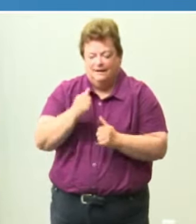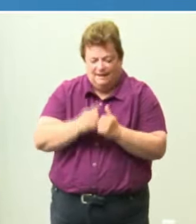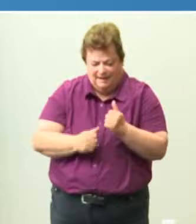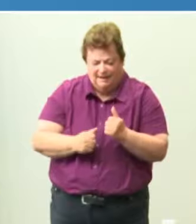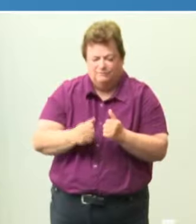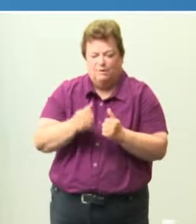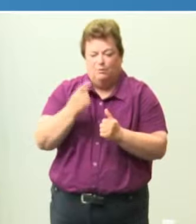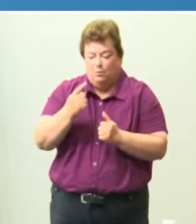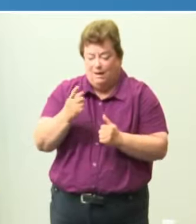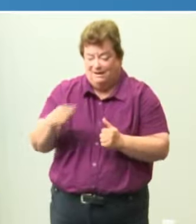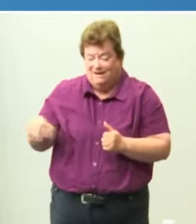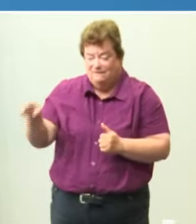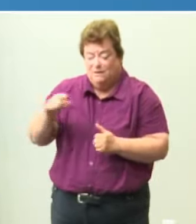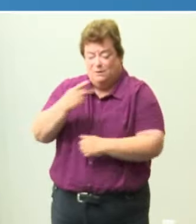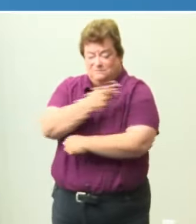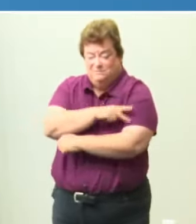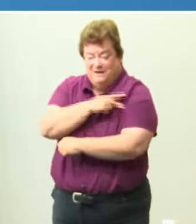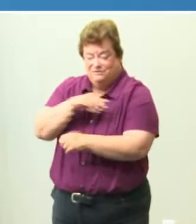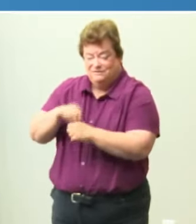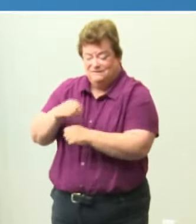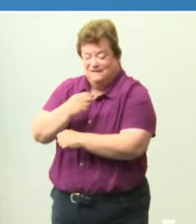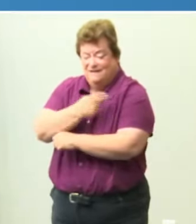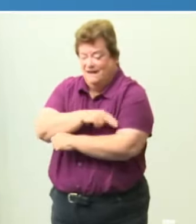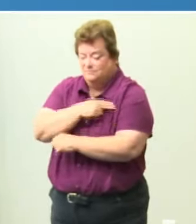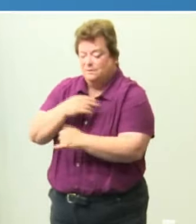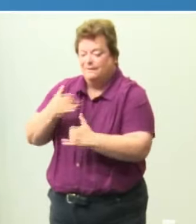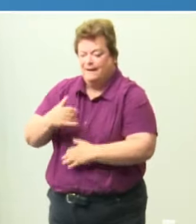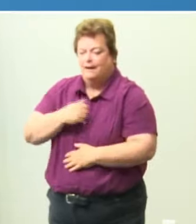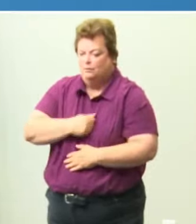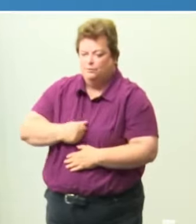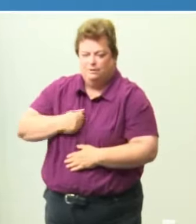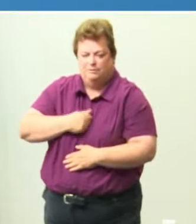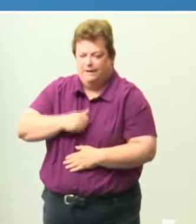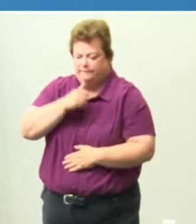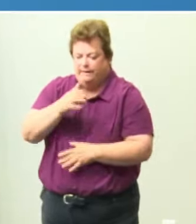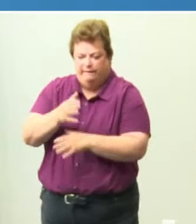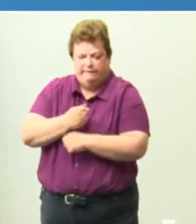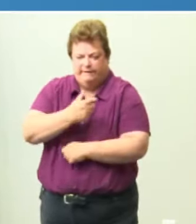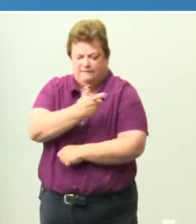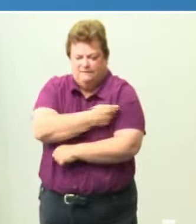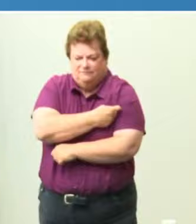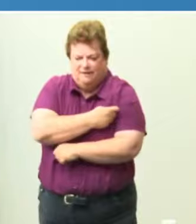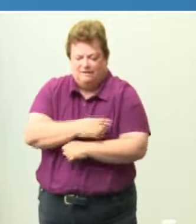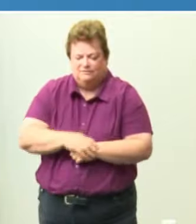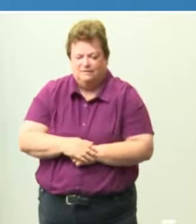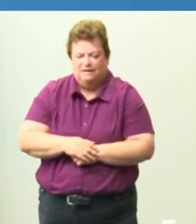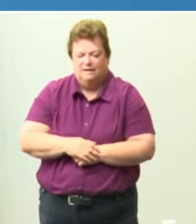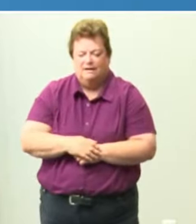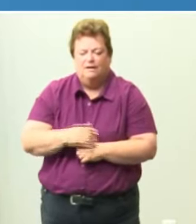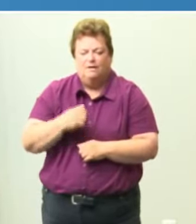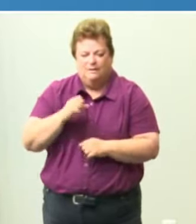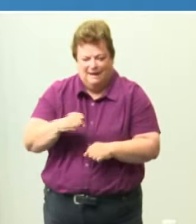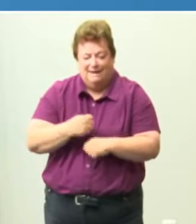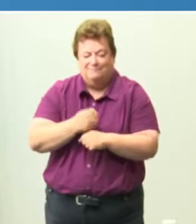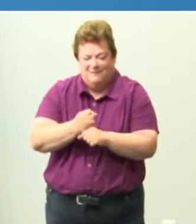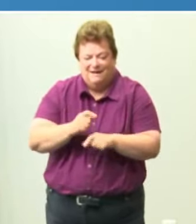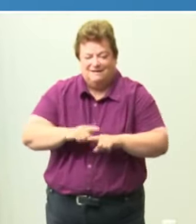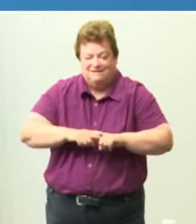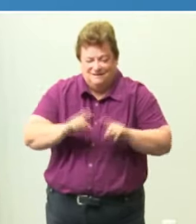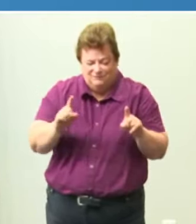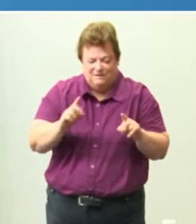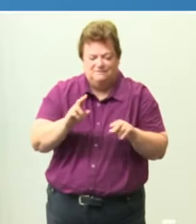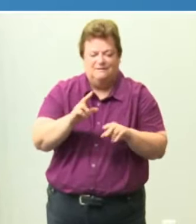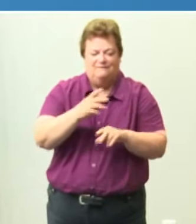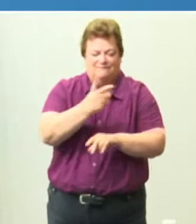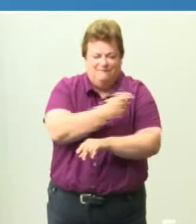one of them regretted it. None of these therapies we have, once you're hospitalized, make the difference of preventing this by wearing a mask or